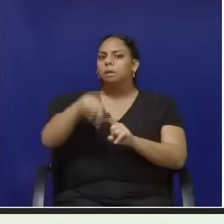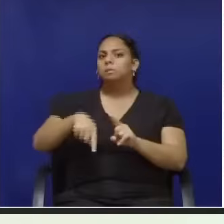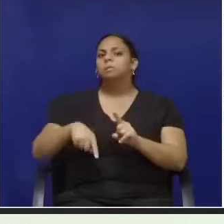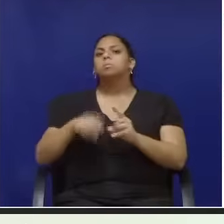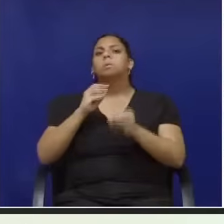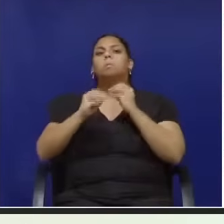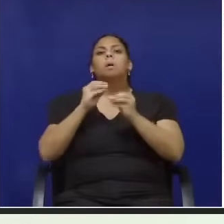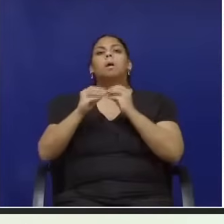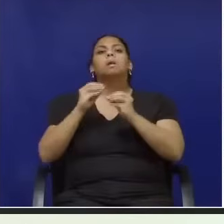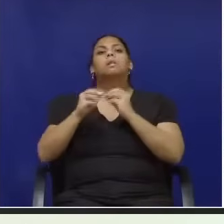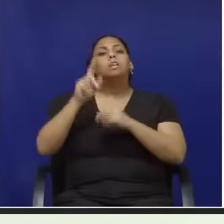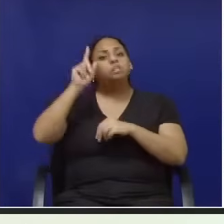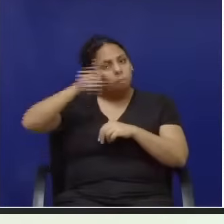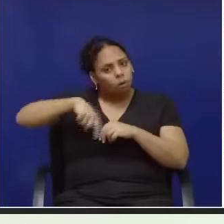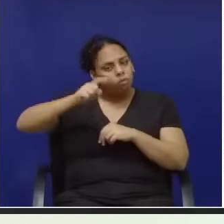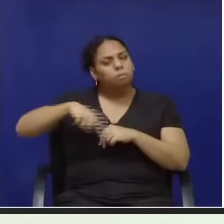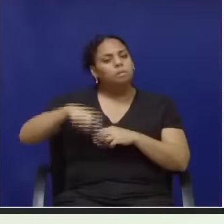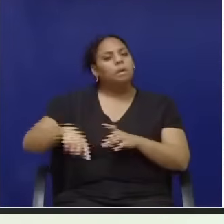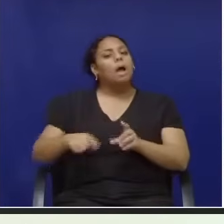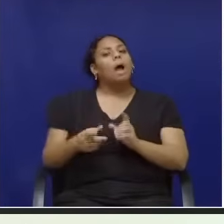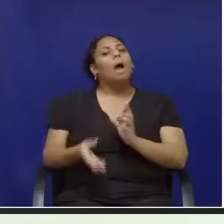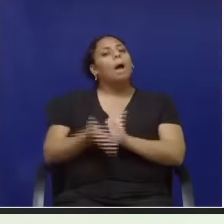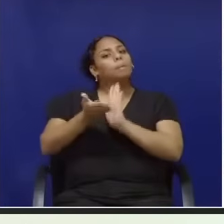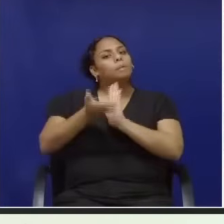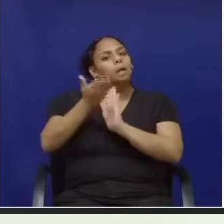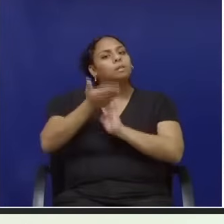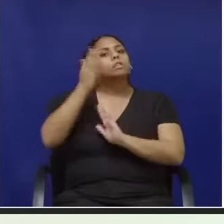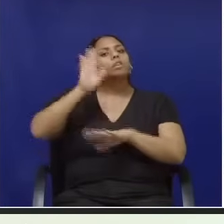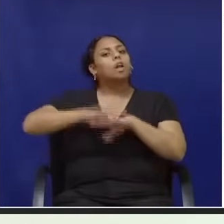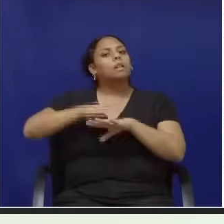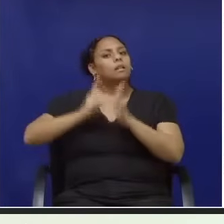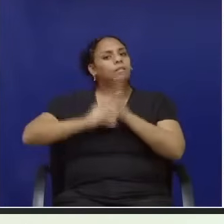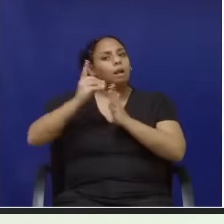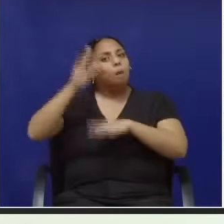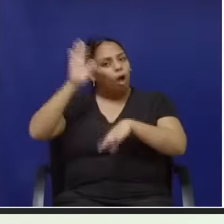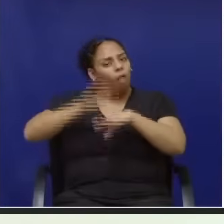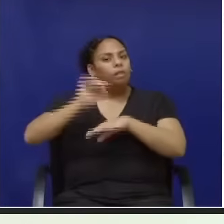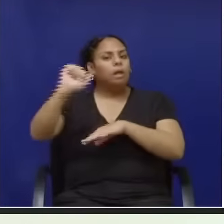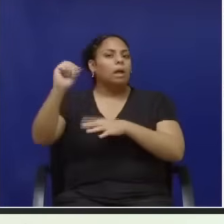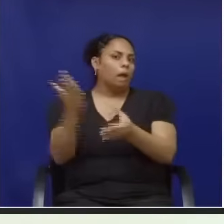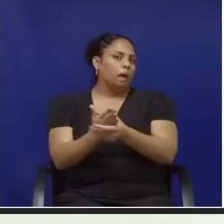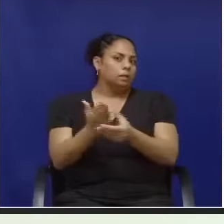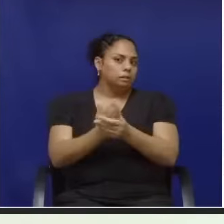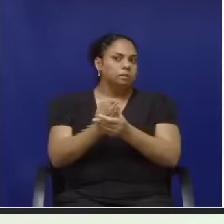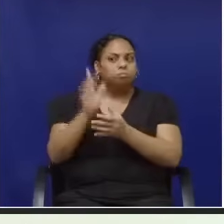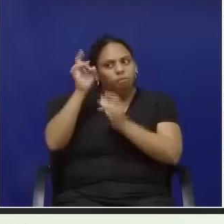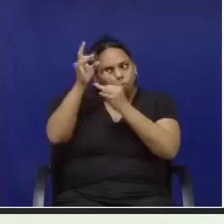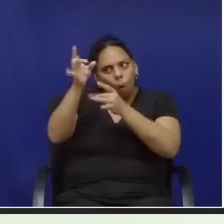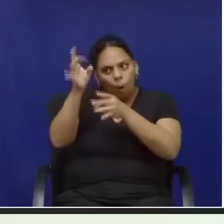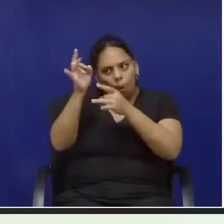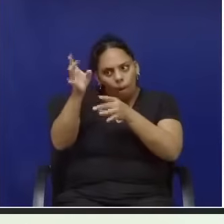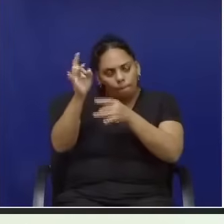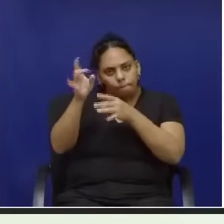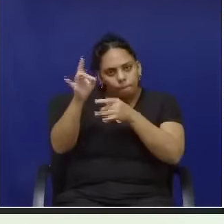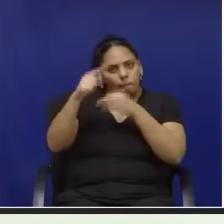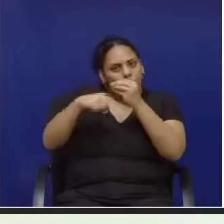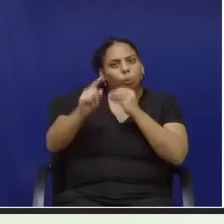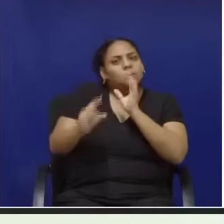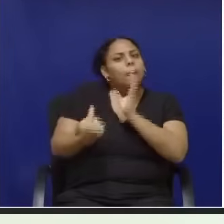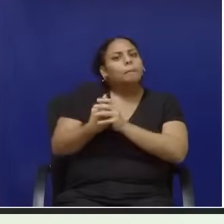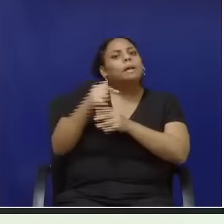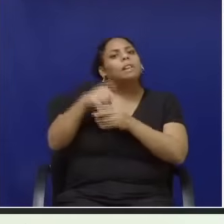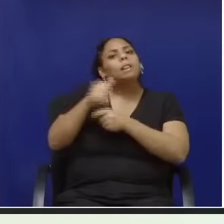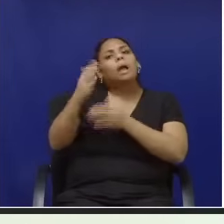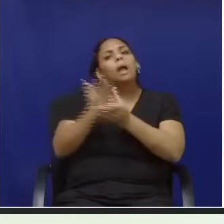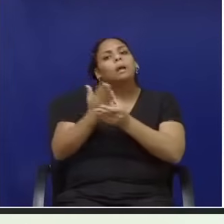be updated on developments in their cases. And once this is done, people will be able to